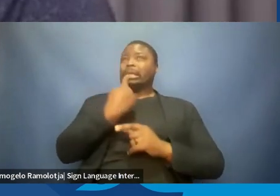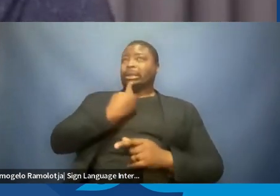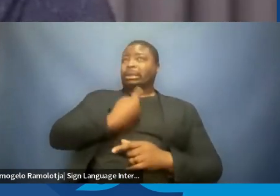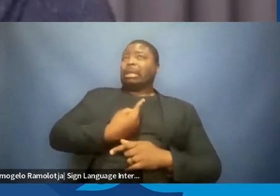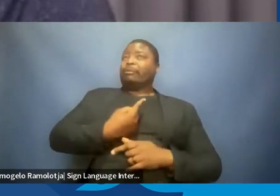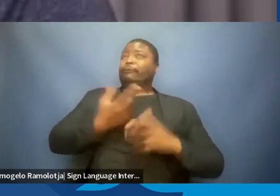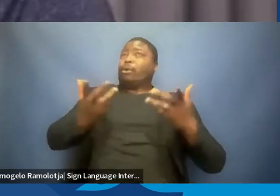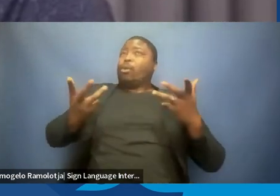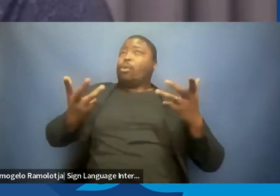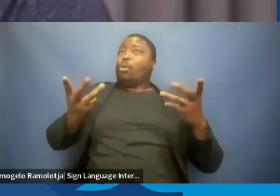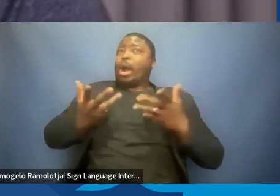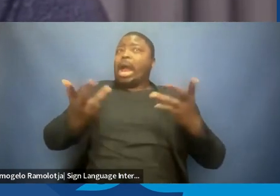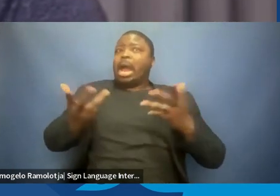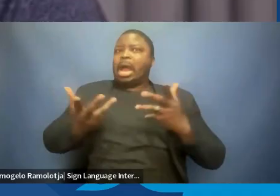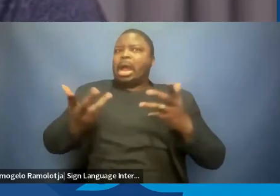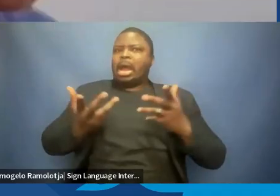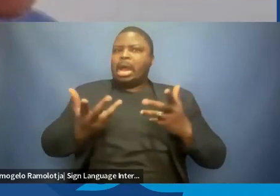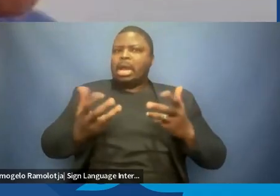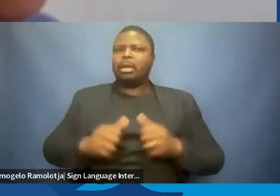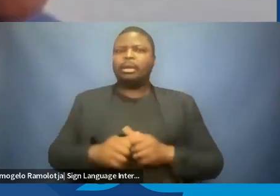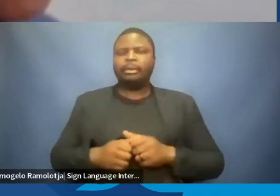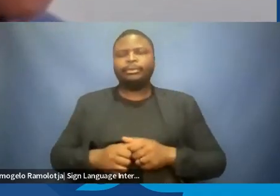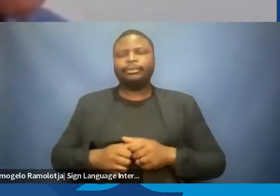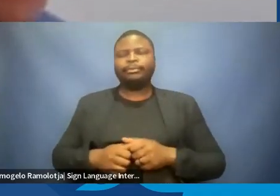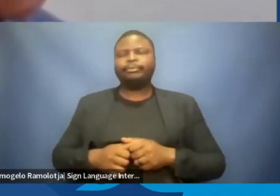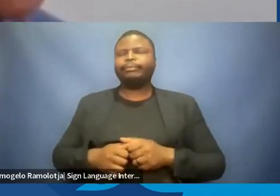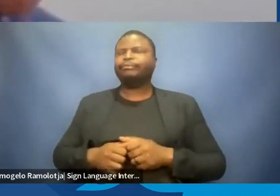I'm waking up in my own house